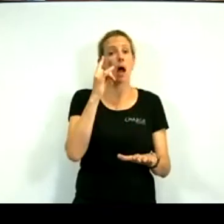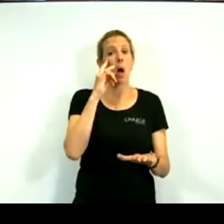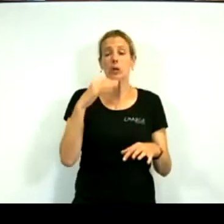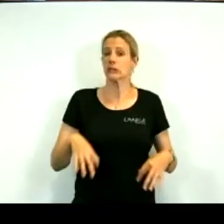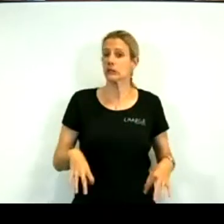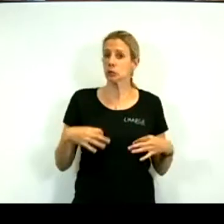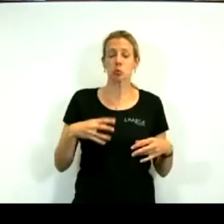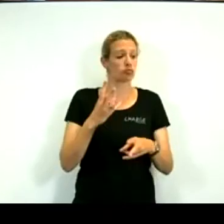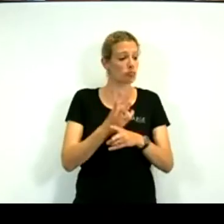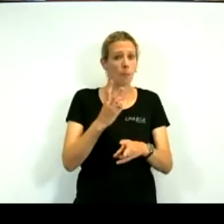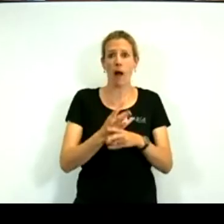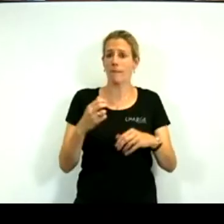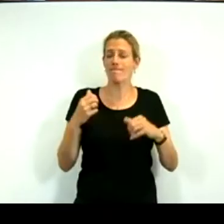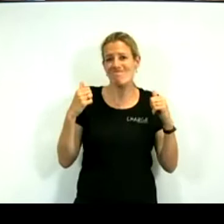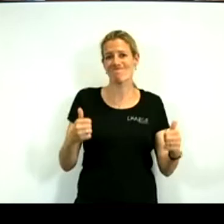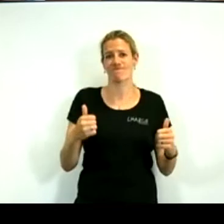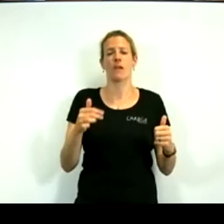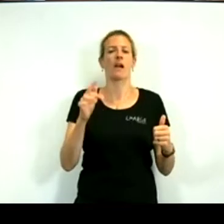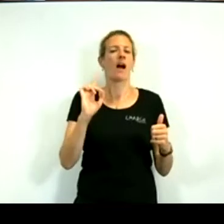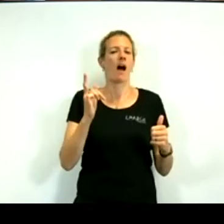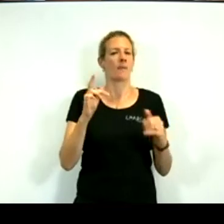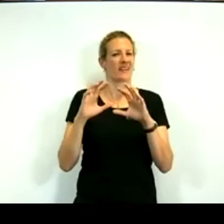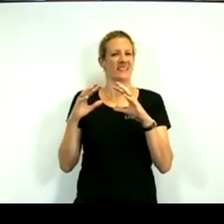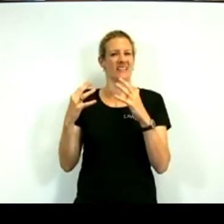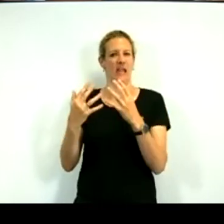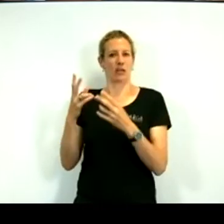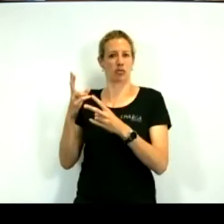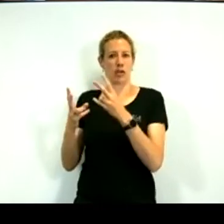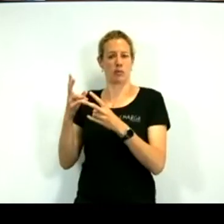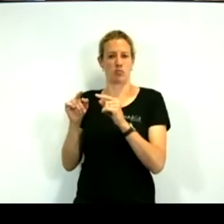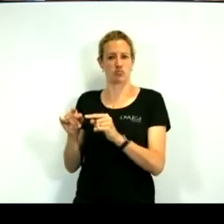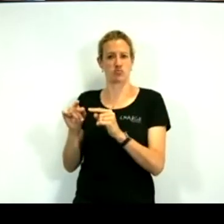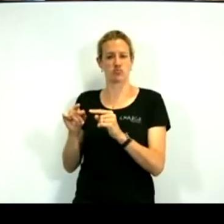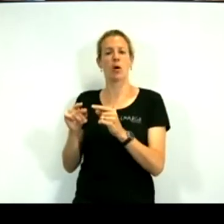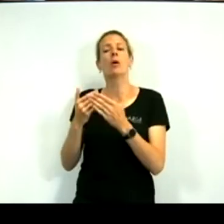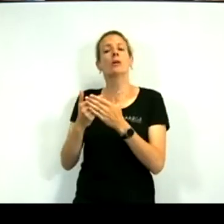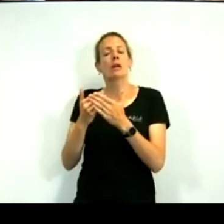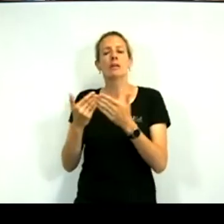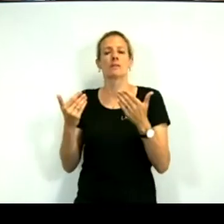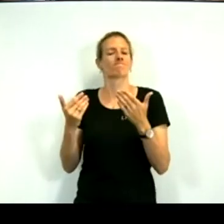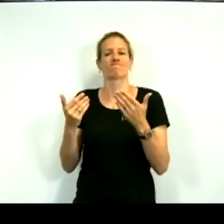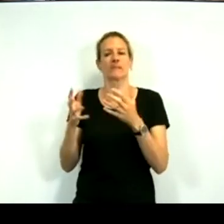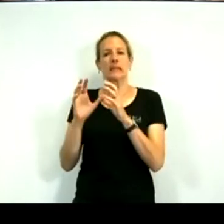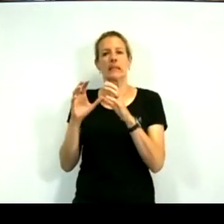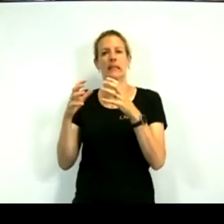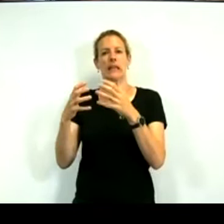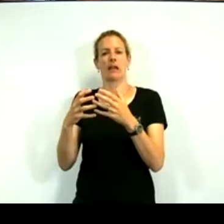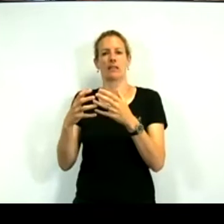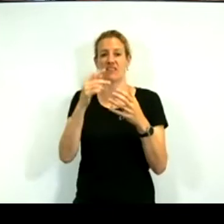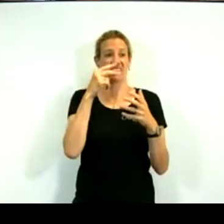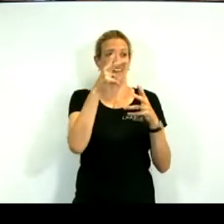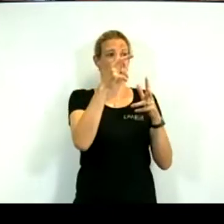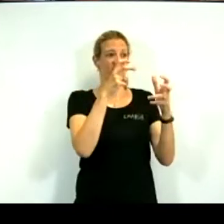brain damage, which means that the brain can't interpret visual information very